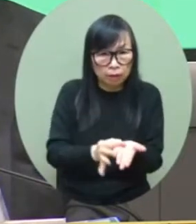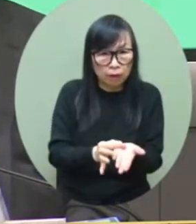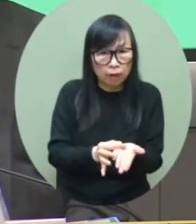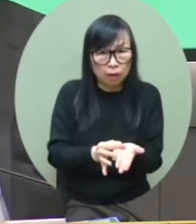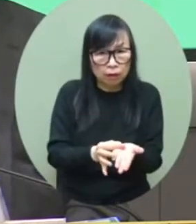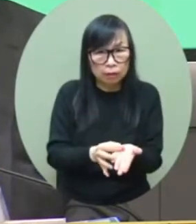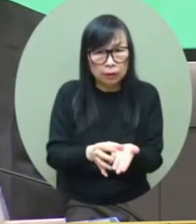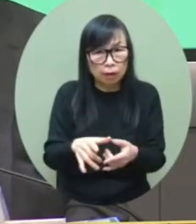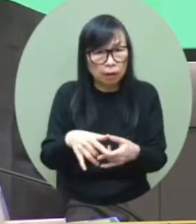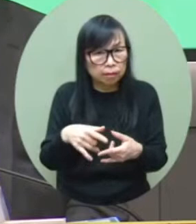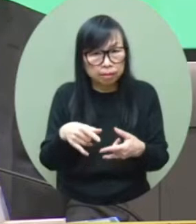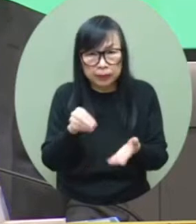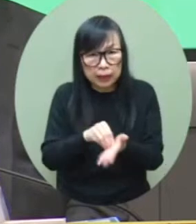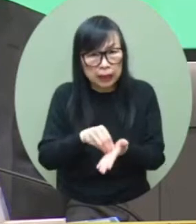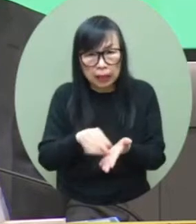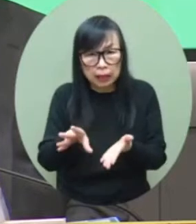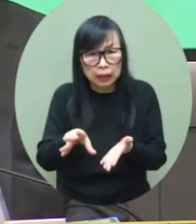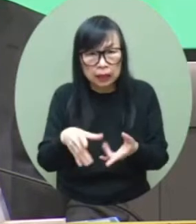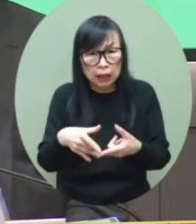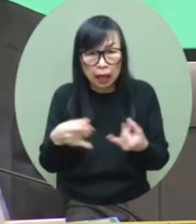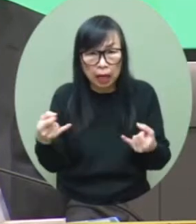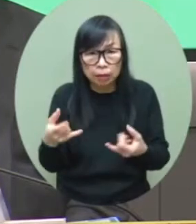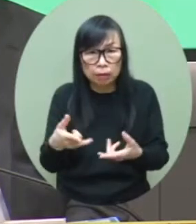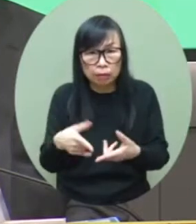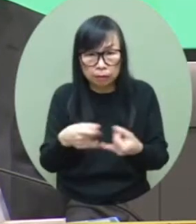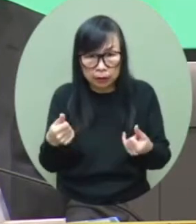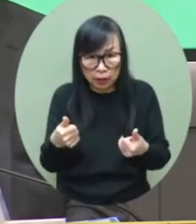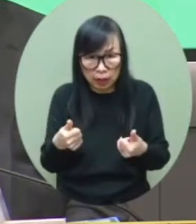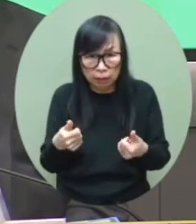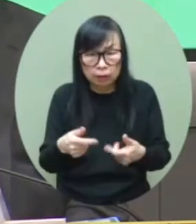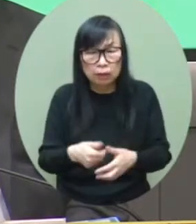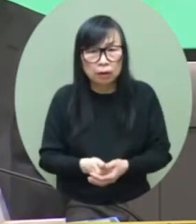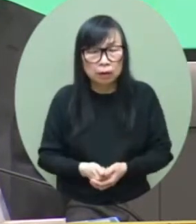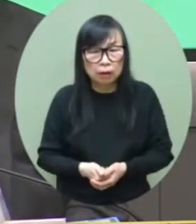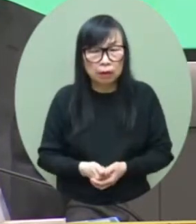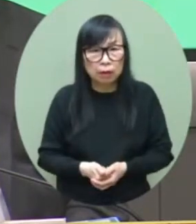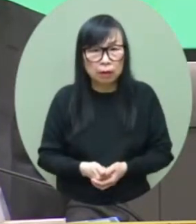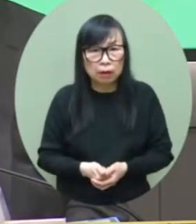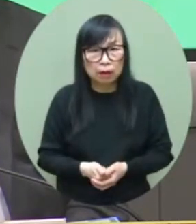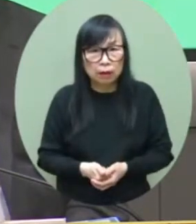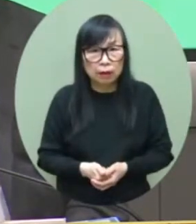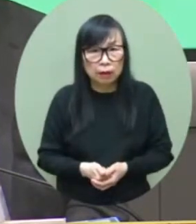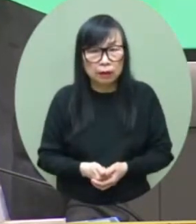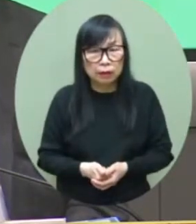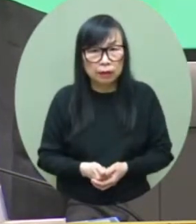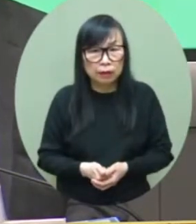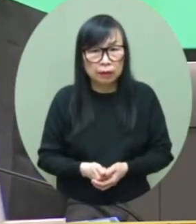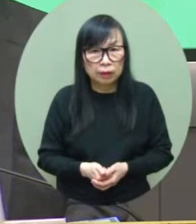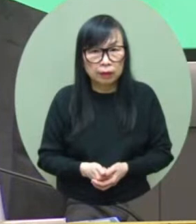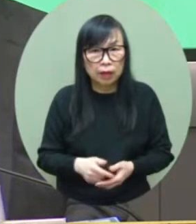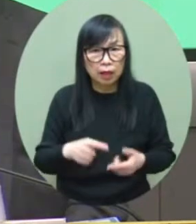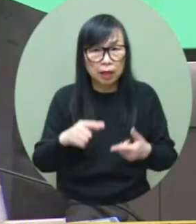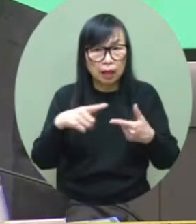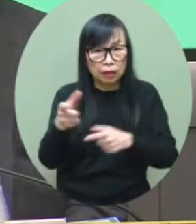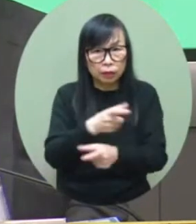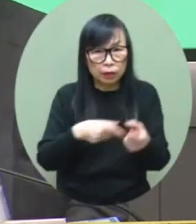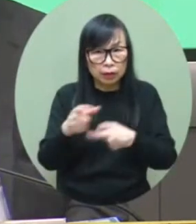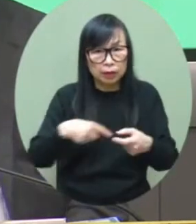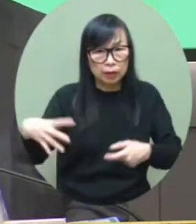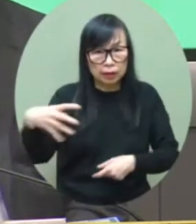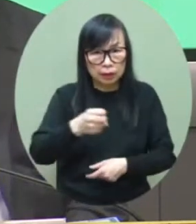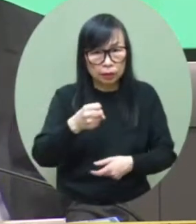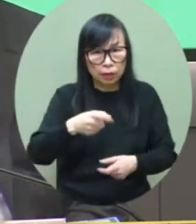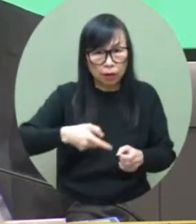at least. So maybe it's not suitable to use certain facilities on a long-term basis if they're in such